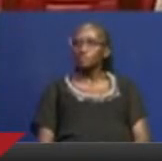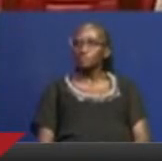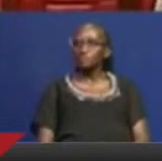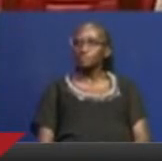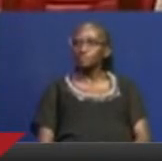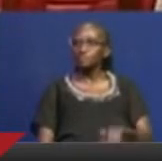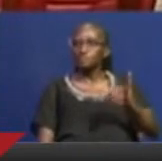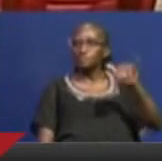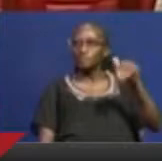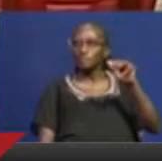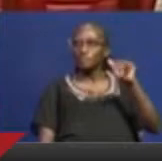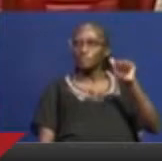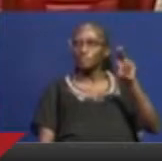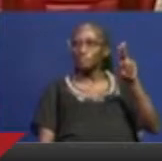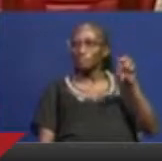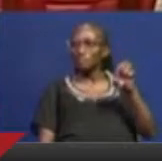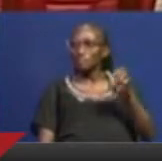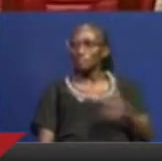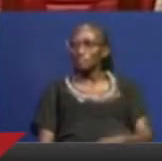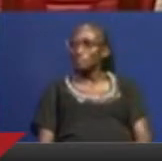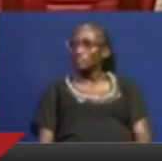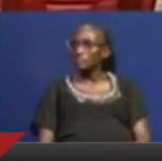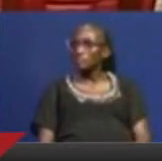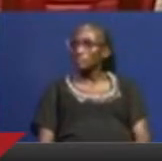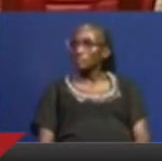Laikipia Jane Wangeshi Kagiri.